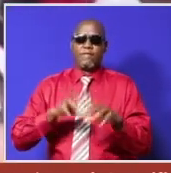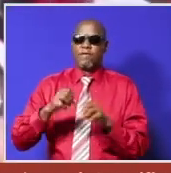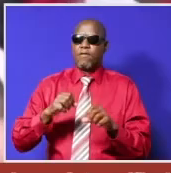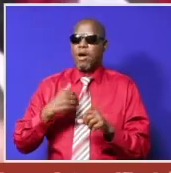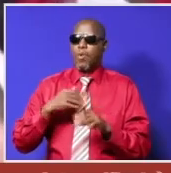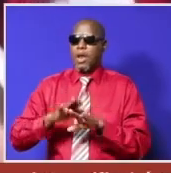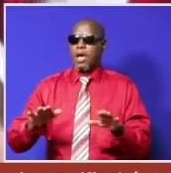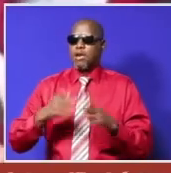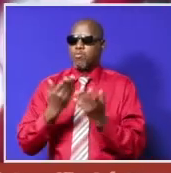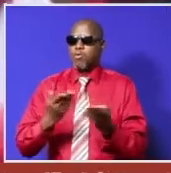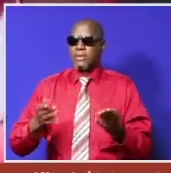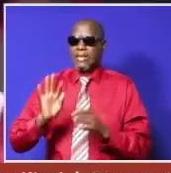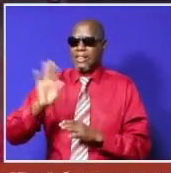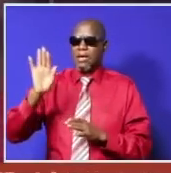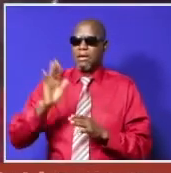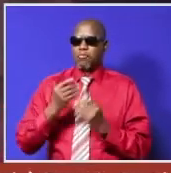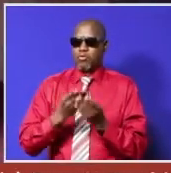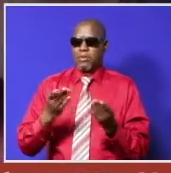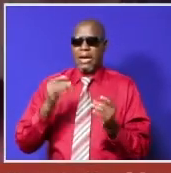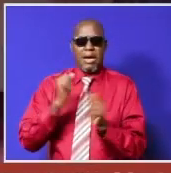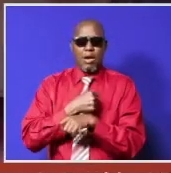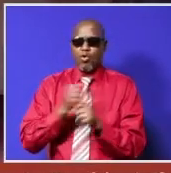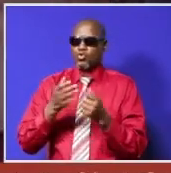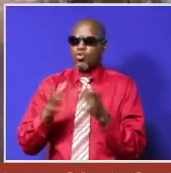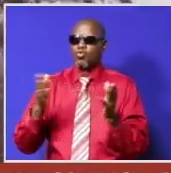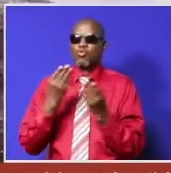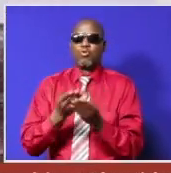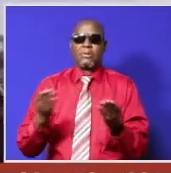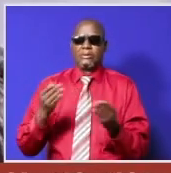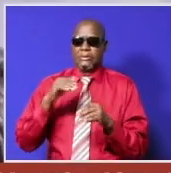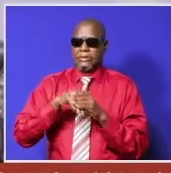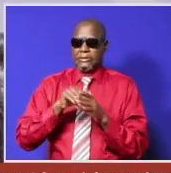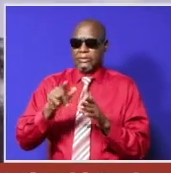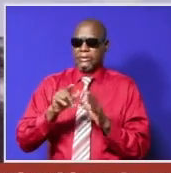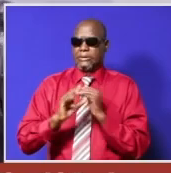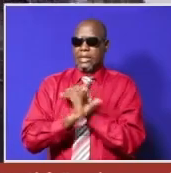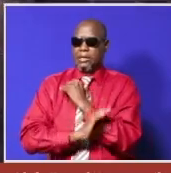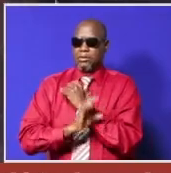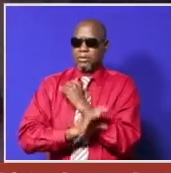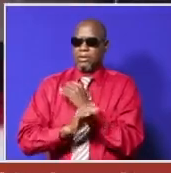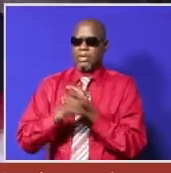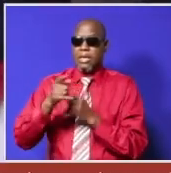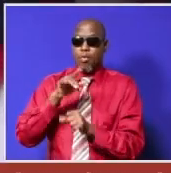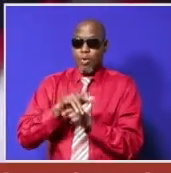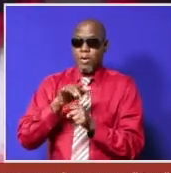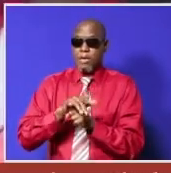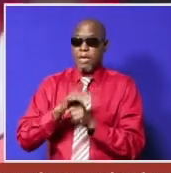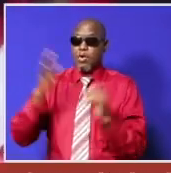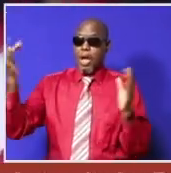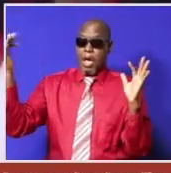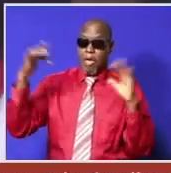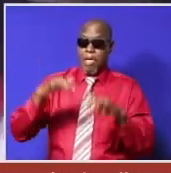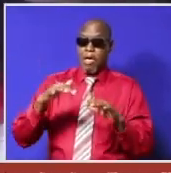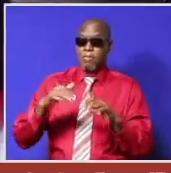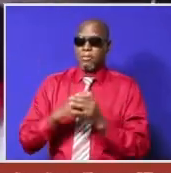properties. We cannot lose properties in this country. Na ni wengi wamekuja wanasema ni